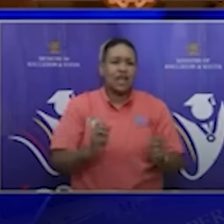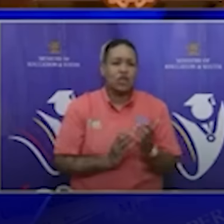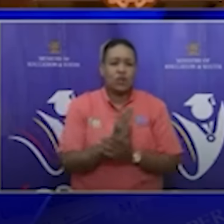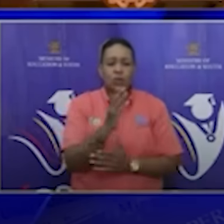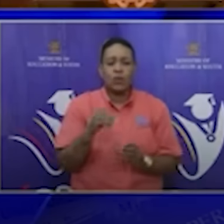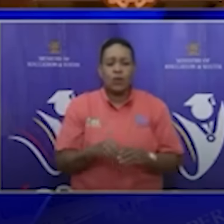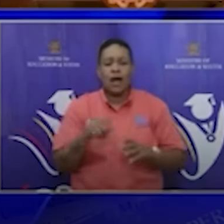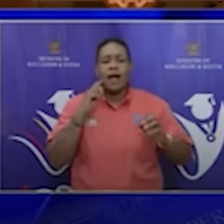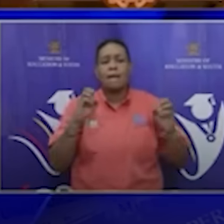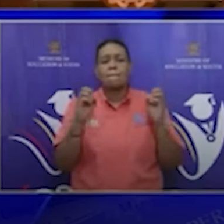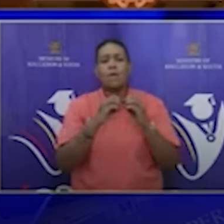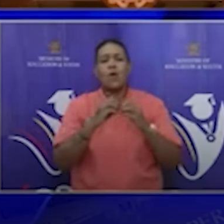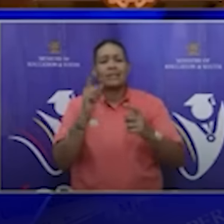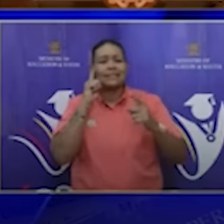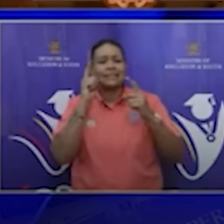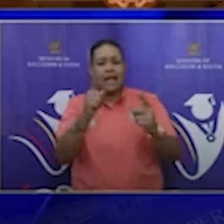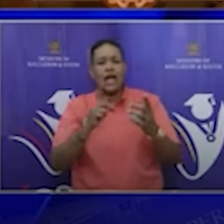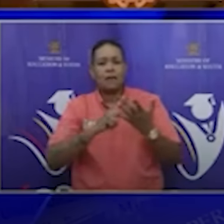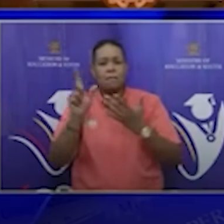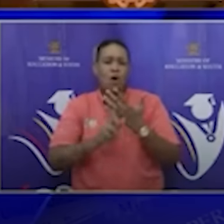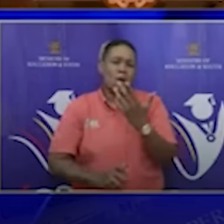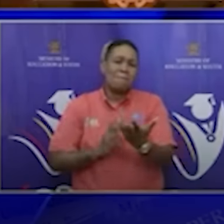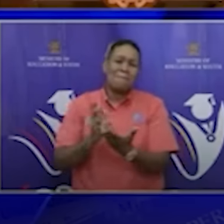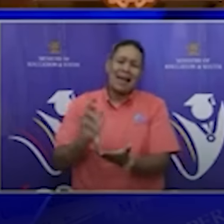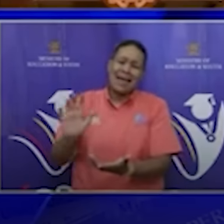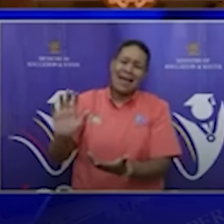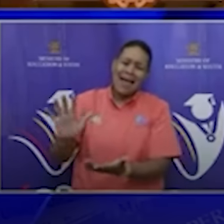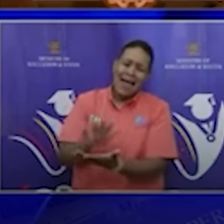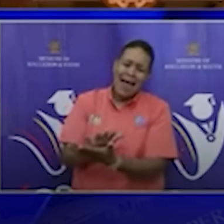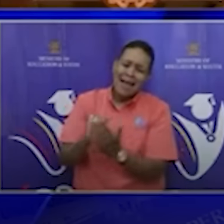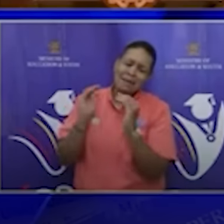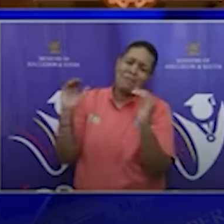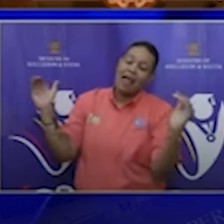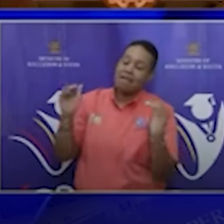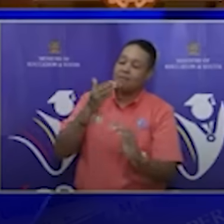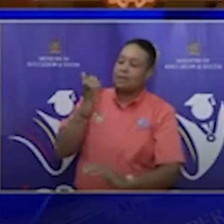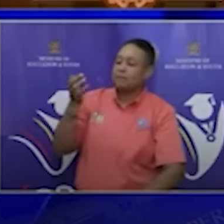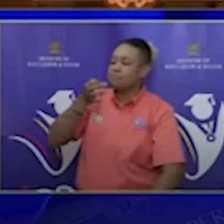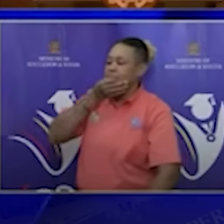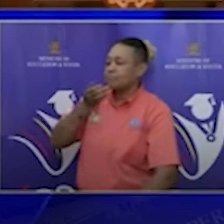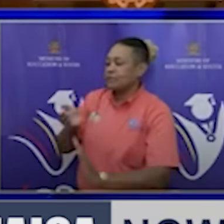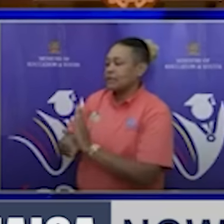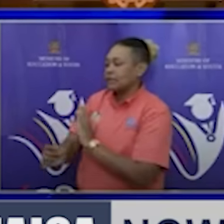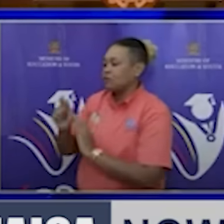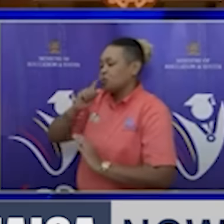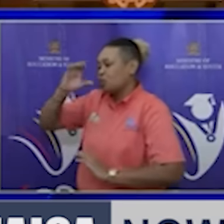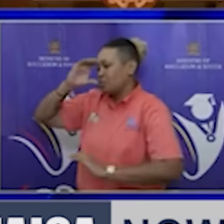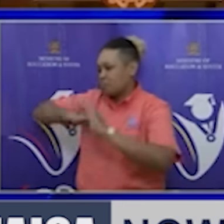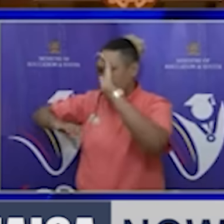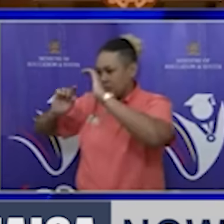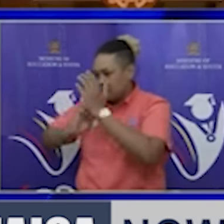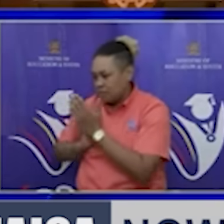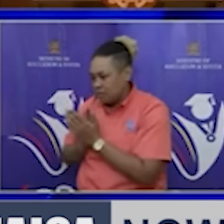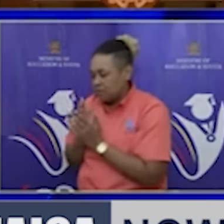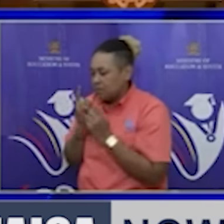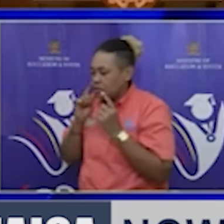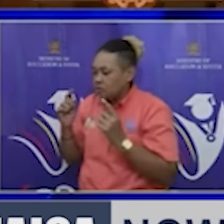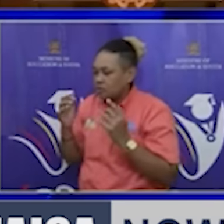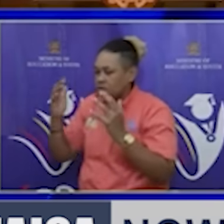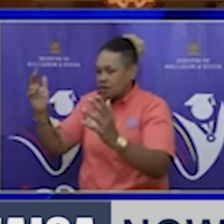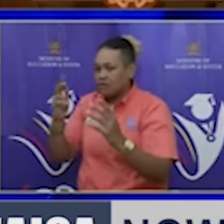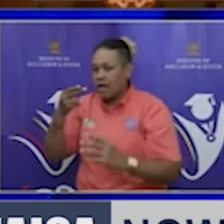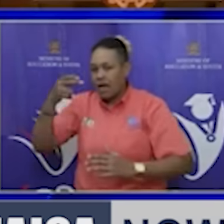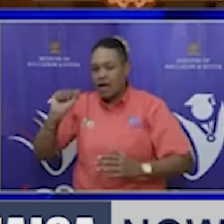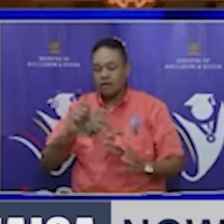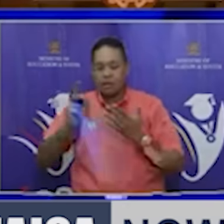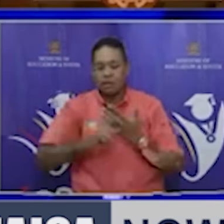through a more targeted program to ensure they are better equipped to pursue a successful